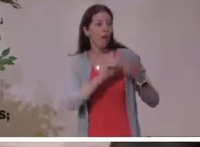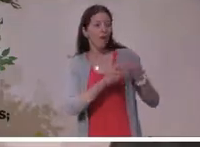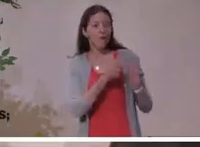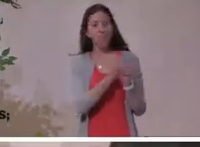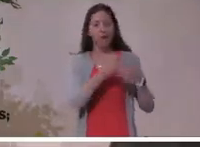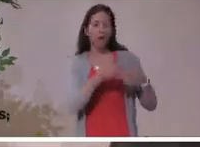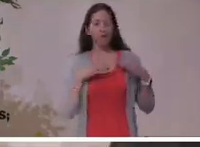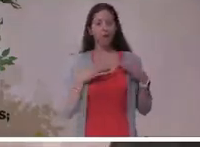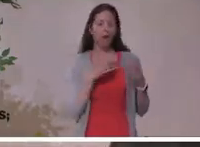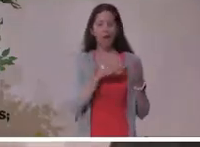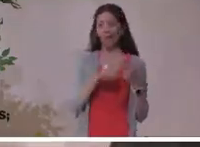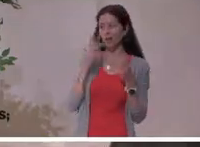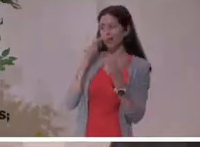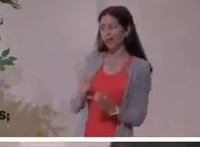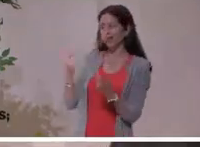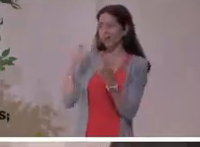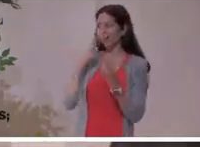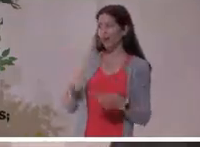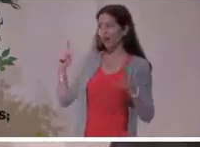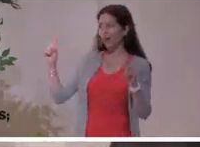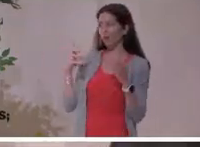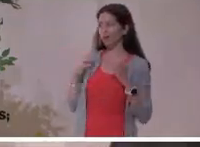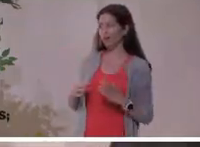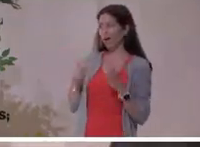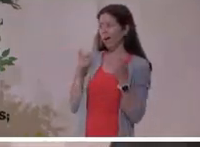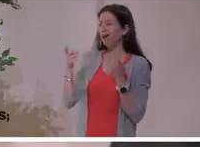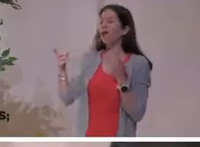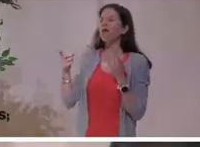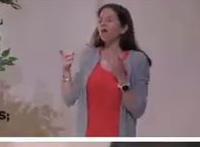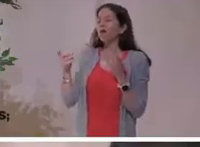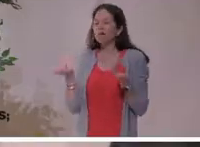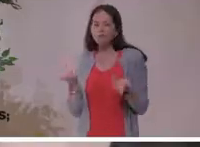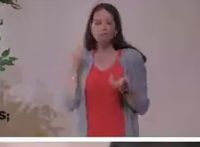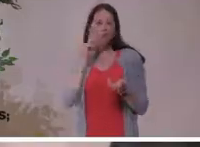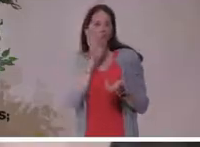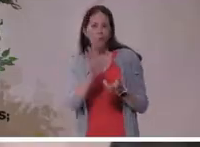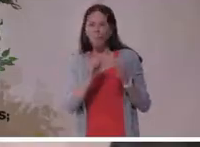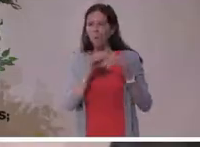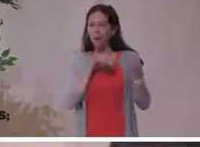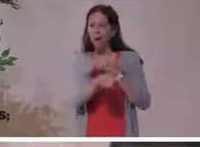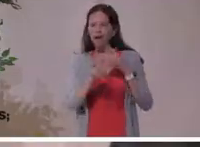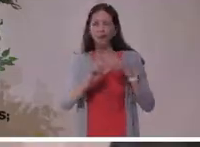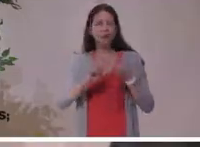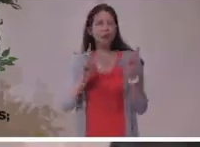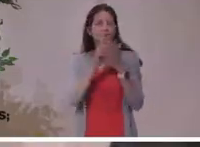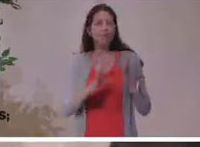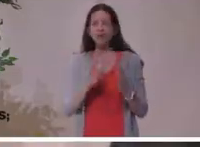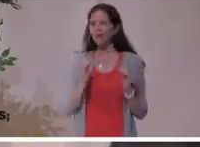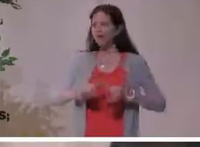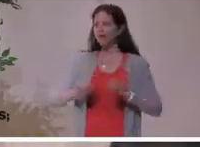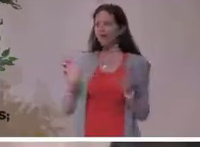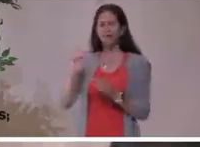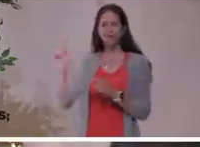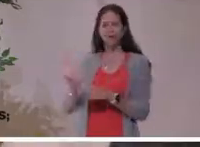one of your famous clients in it. But I think it's going to give you more access to people, to designers, and to style. It's going to change how we look